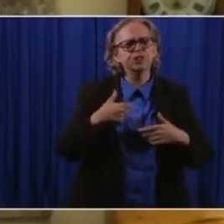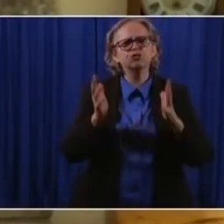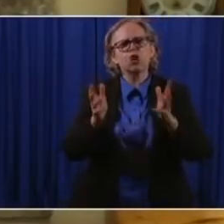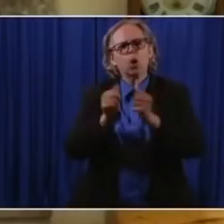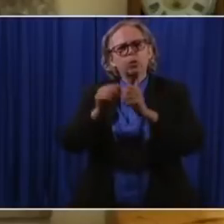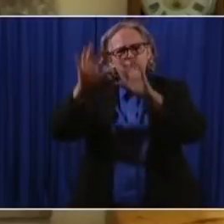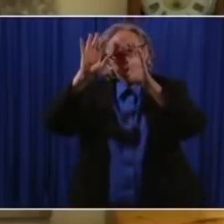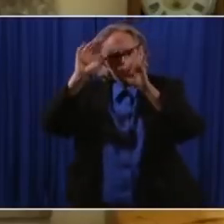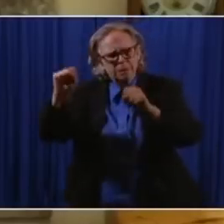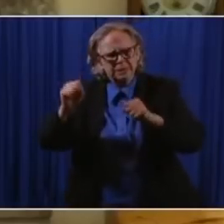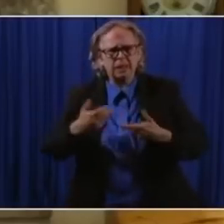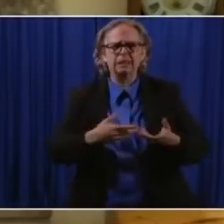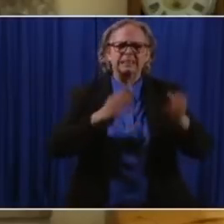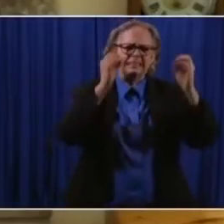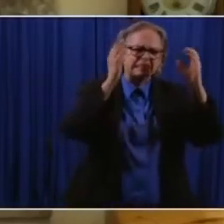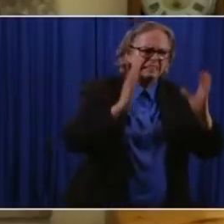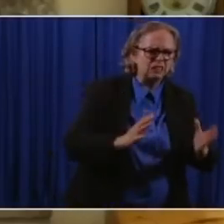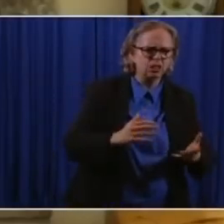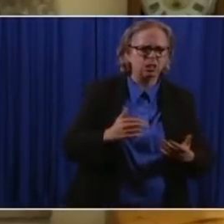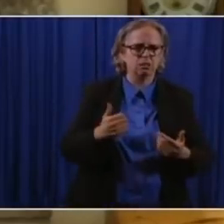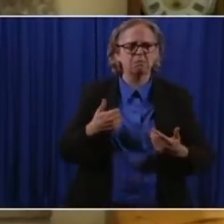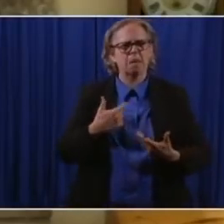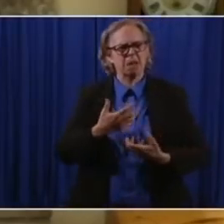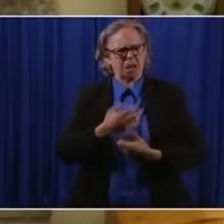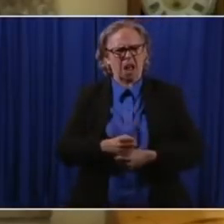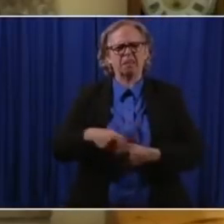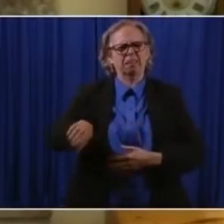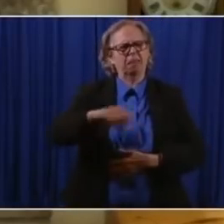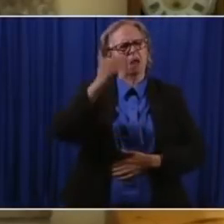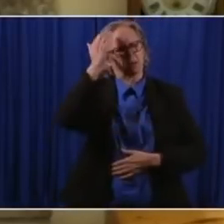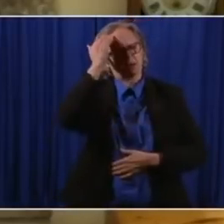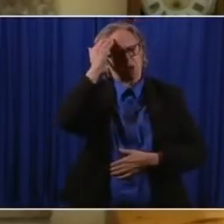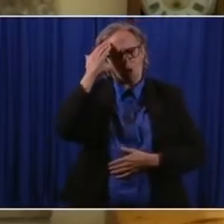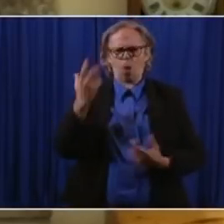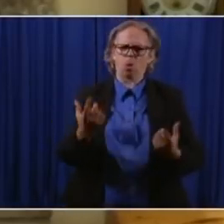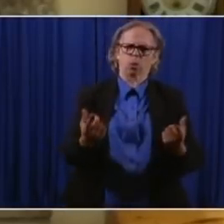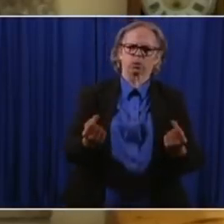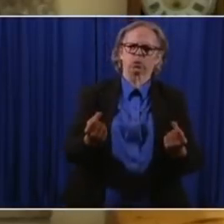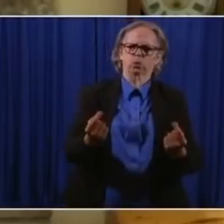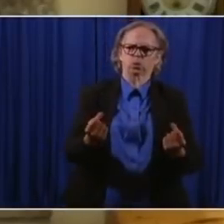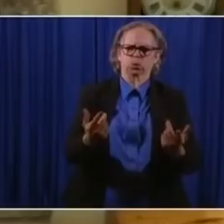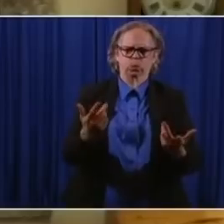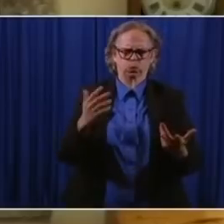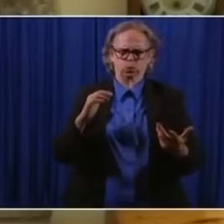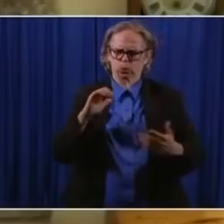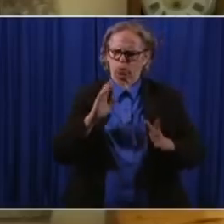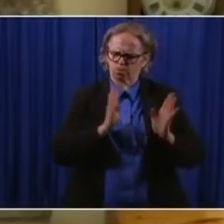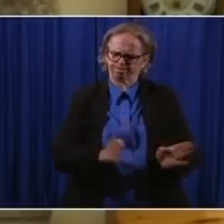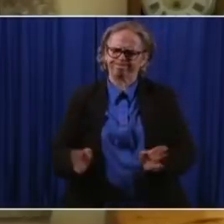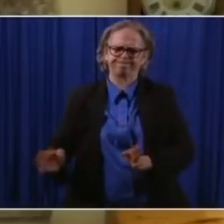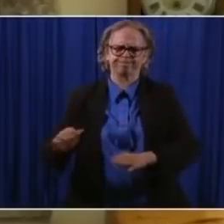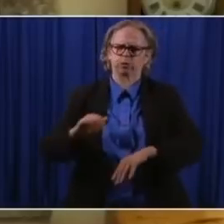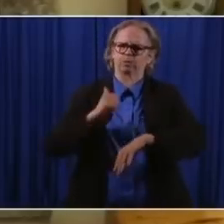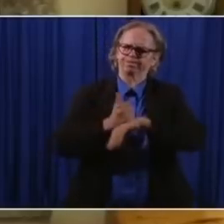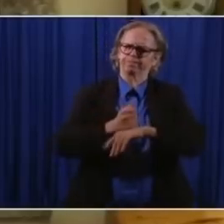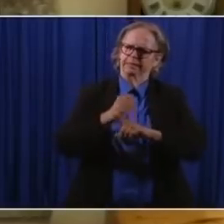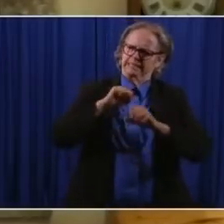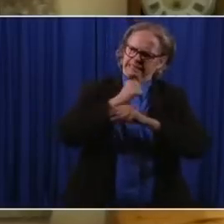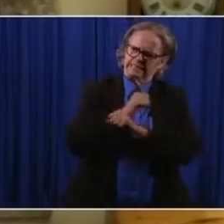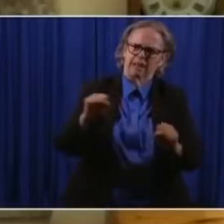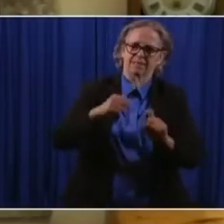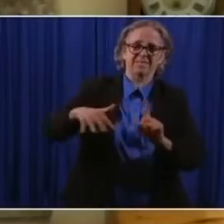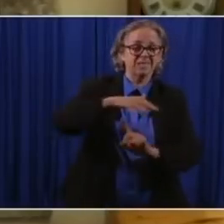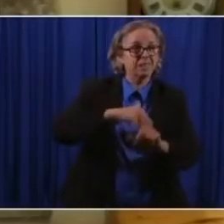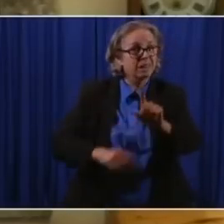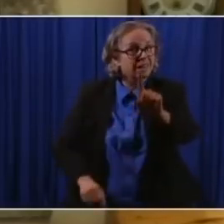going to do a very good job trying to keep our kids safe when they go back to school. But if there is significant spread in